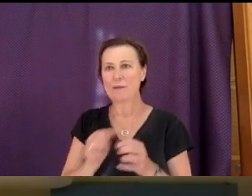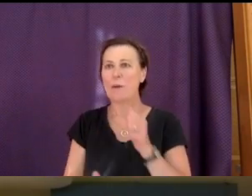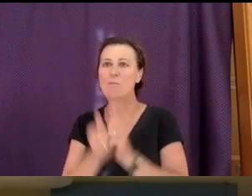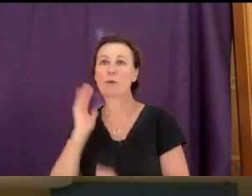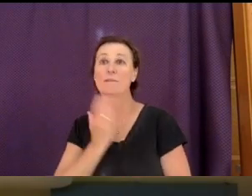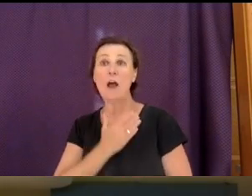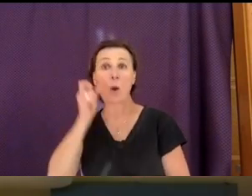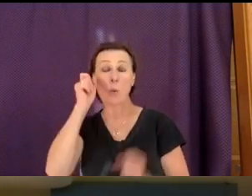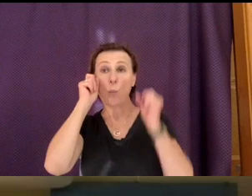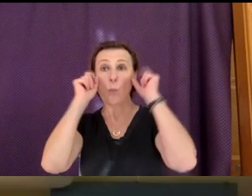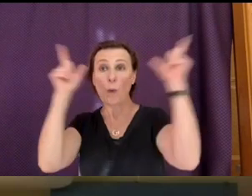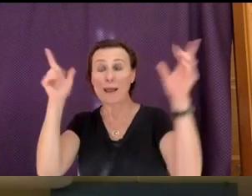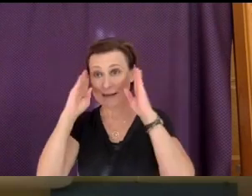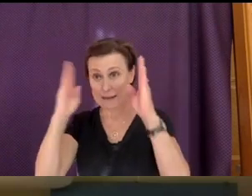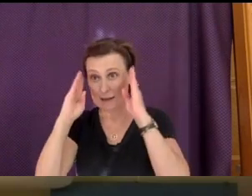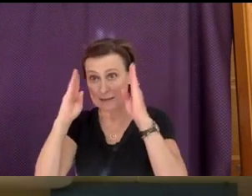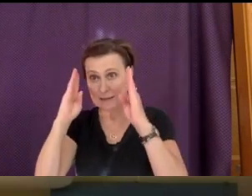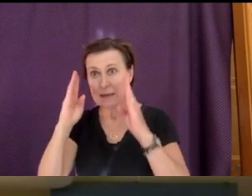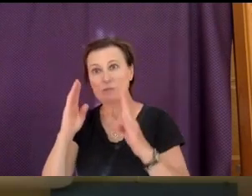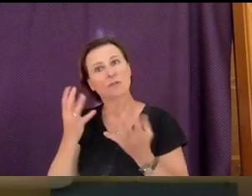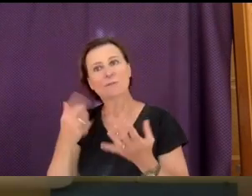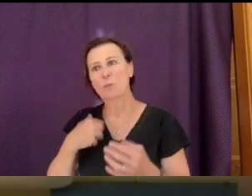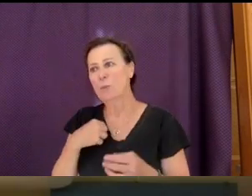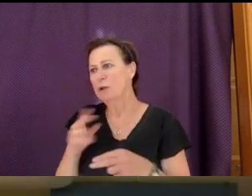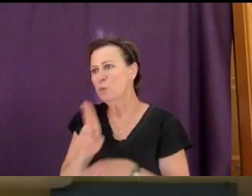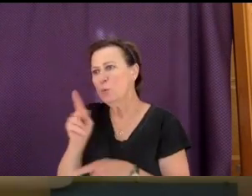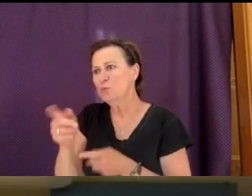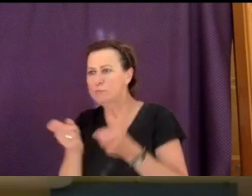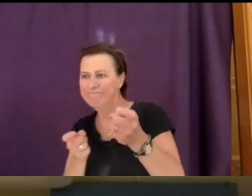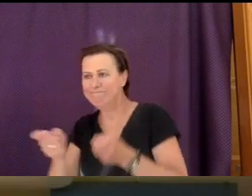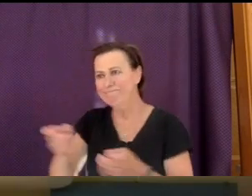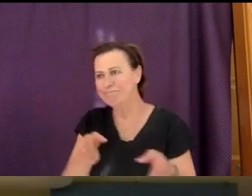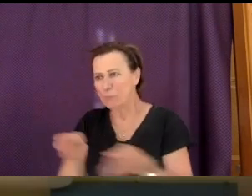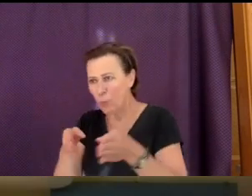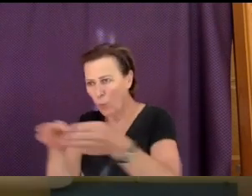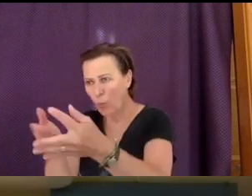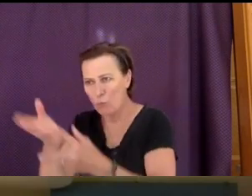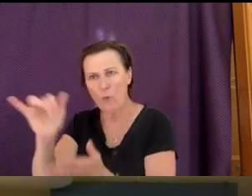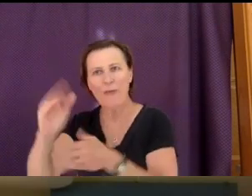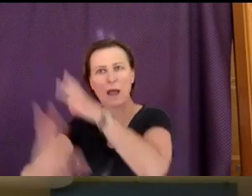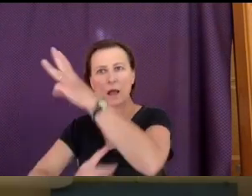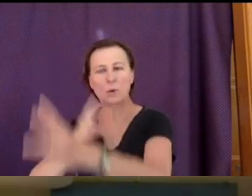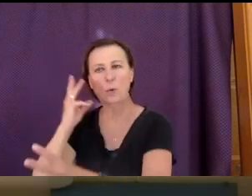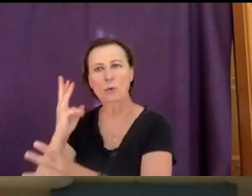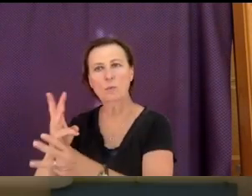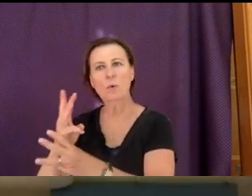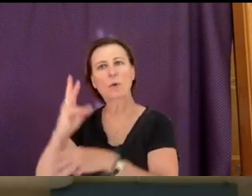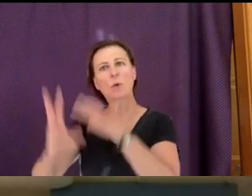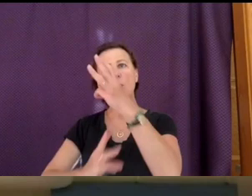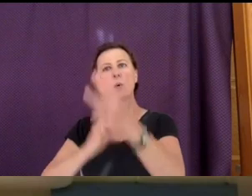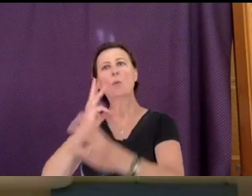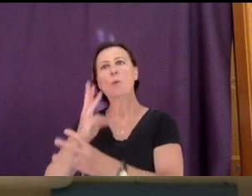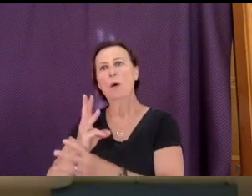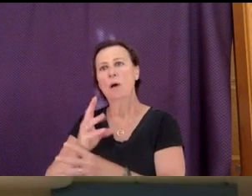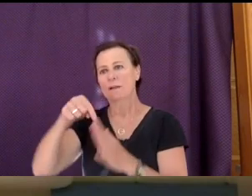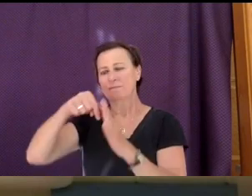is given to navigating that world. It's a world steeped in concepts of property and